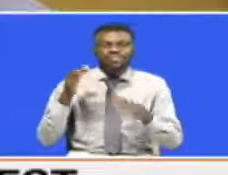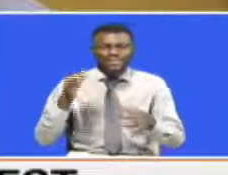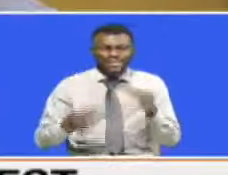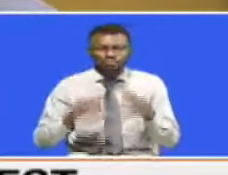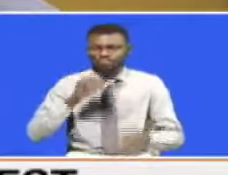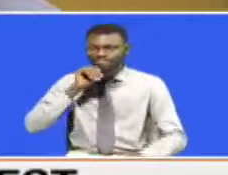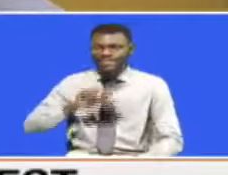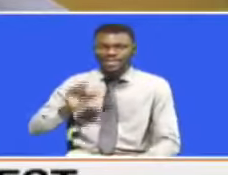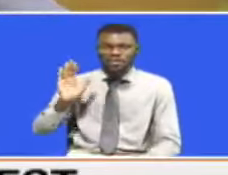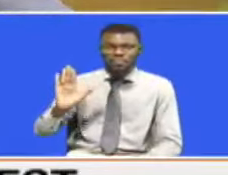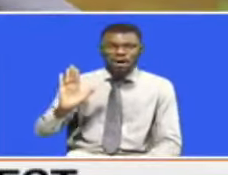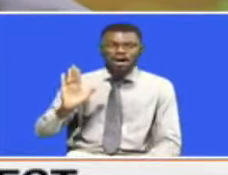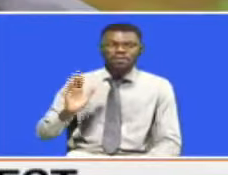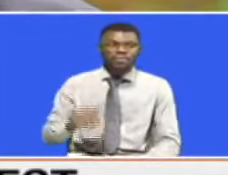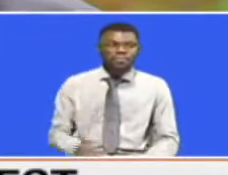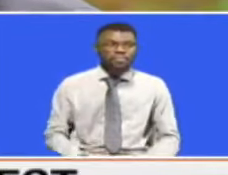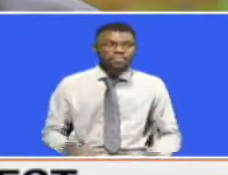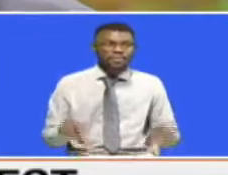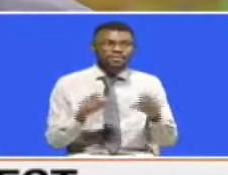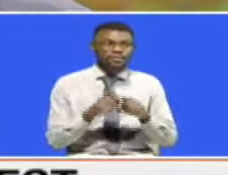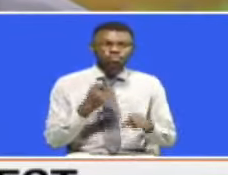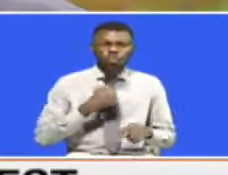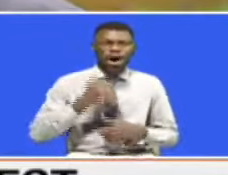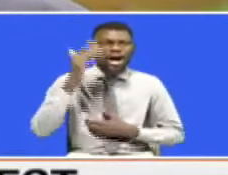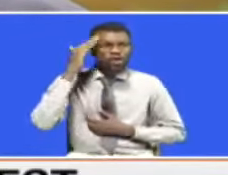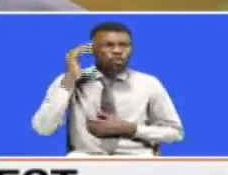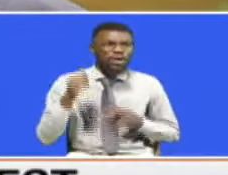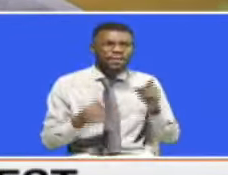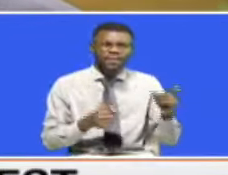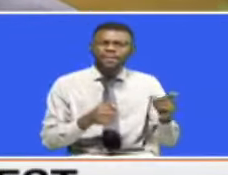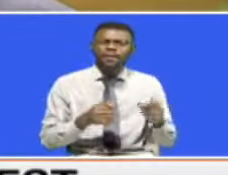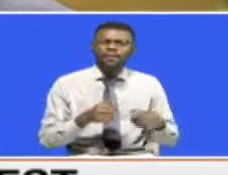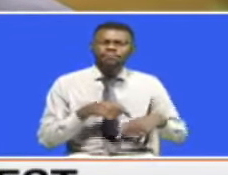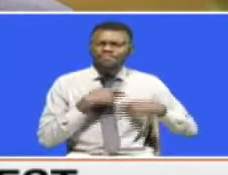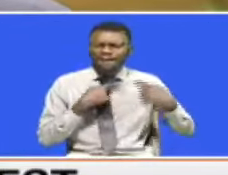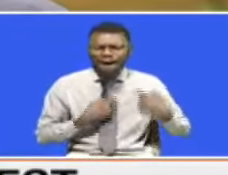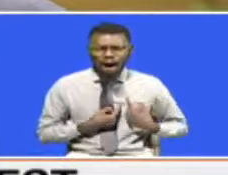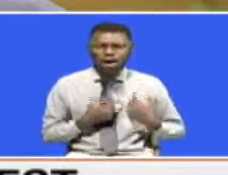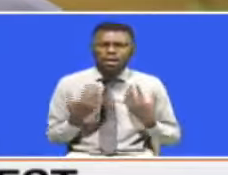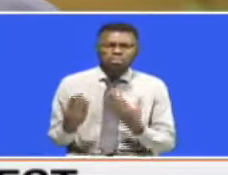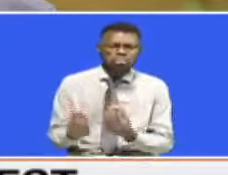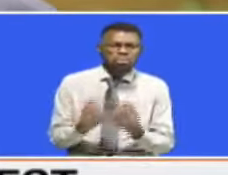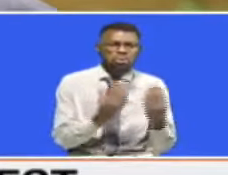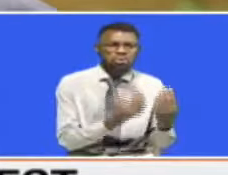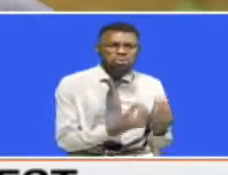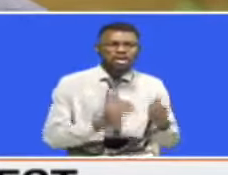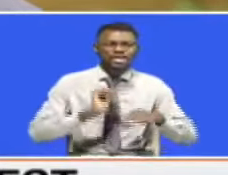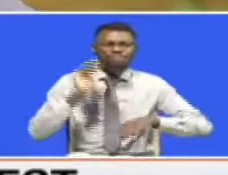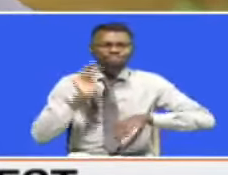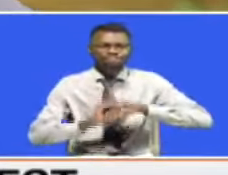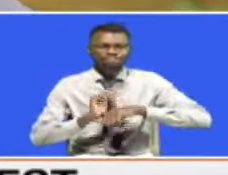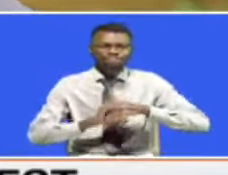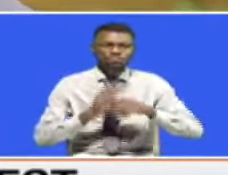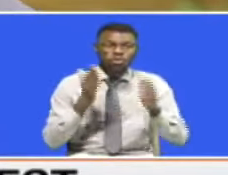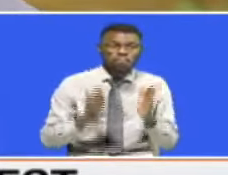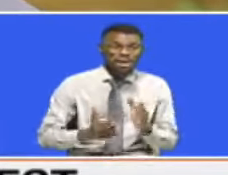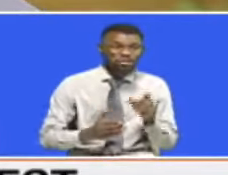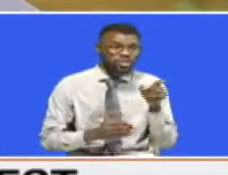slain son. We are convinced that he was a kind soul, very, very good